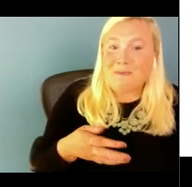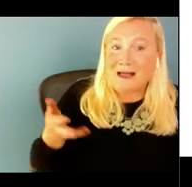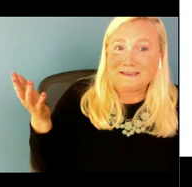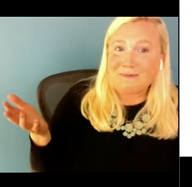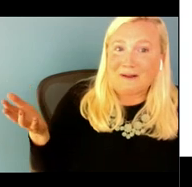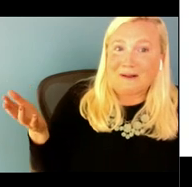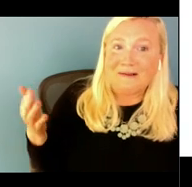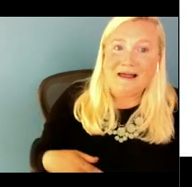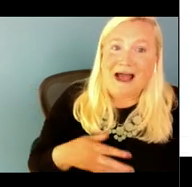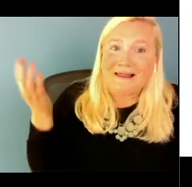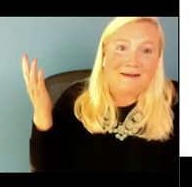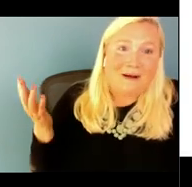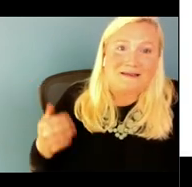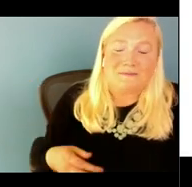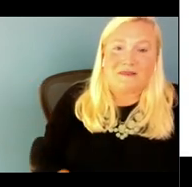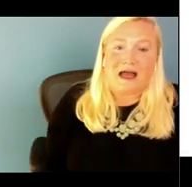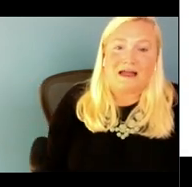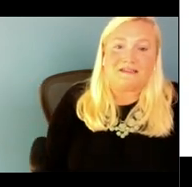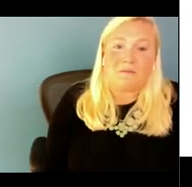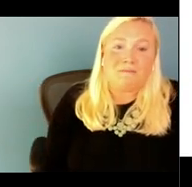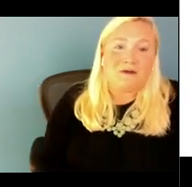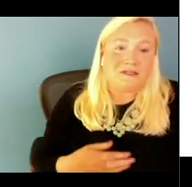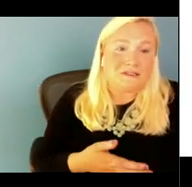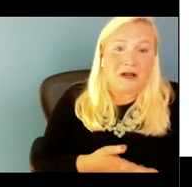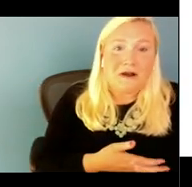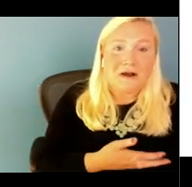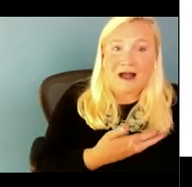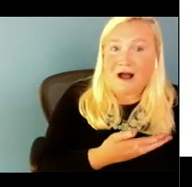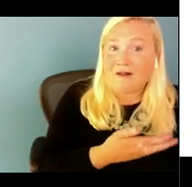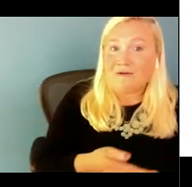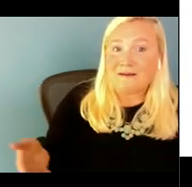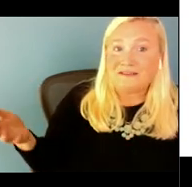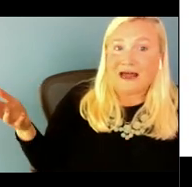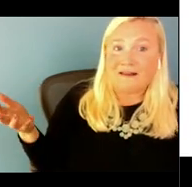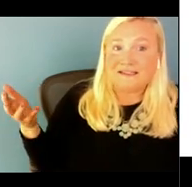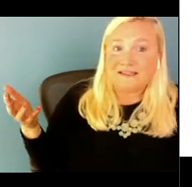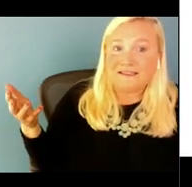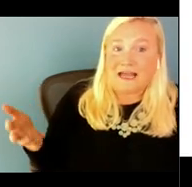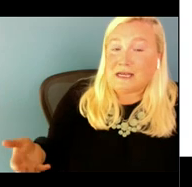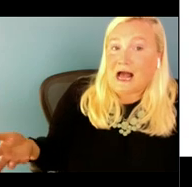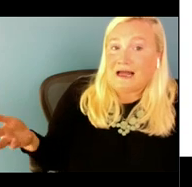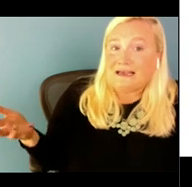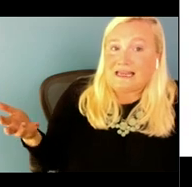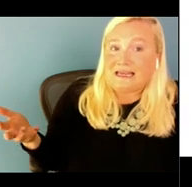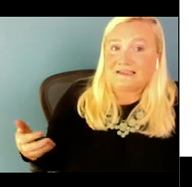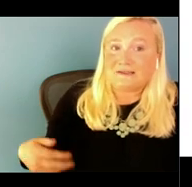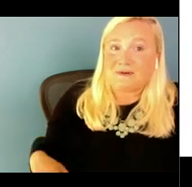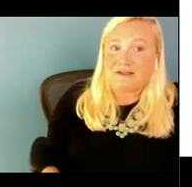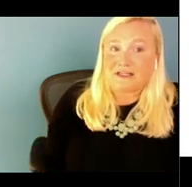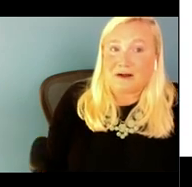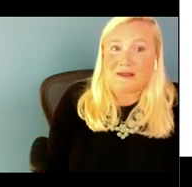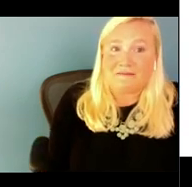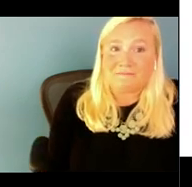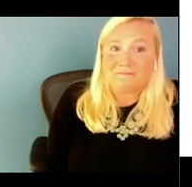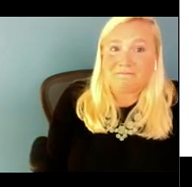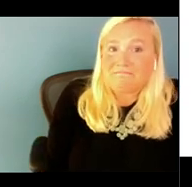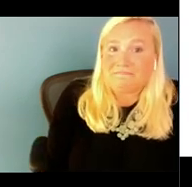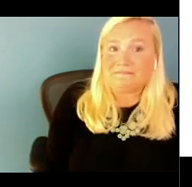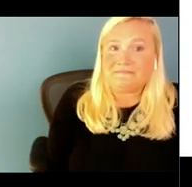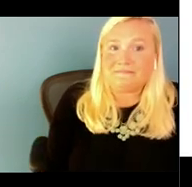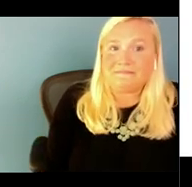and so it is possible, highly possible, that someone could stutter all the way up to adolescence and not need speech